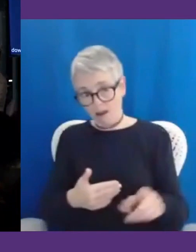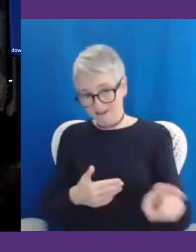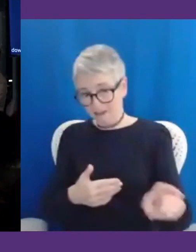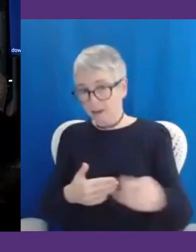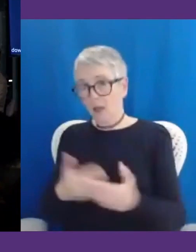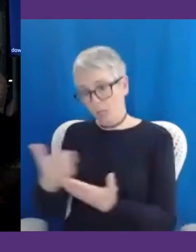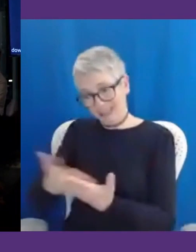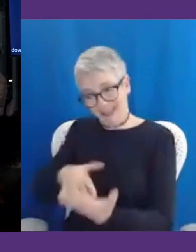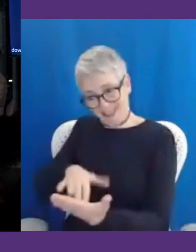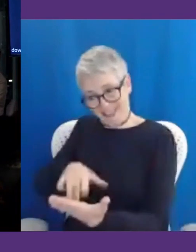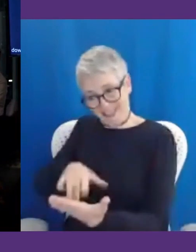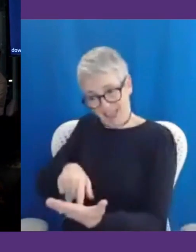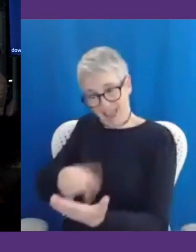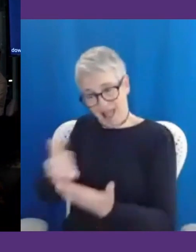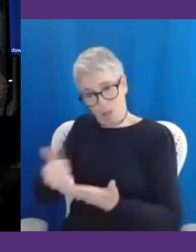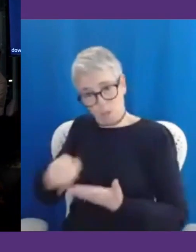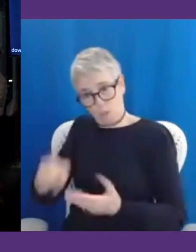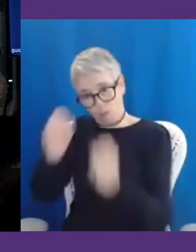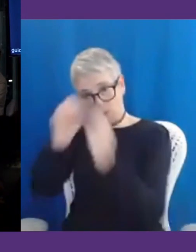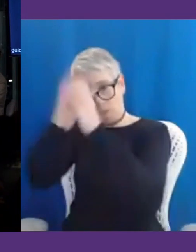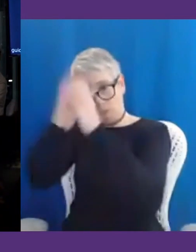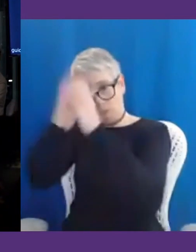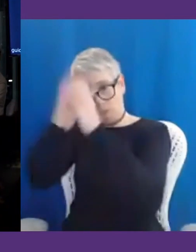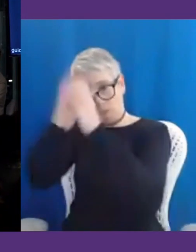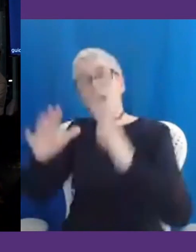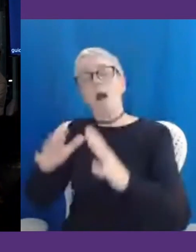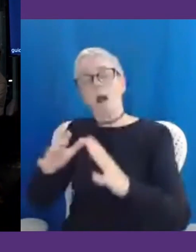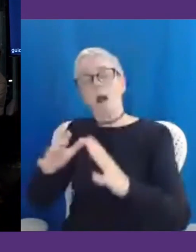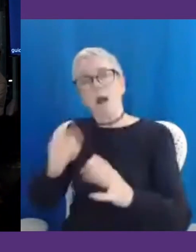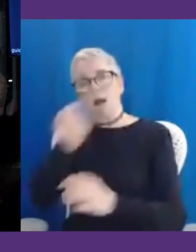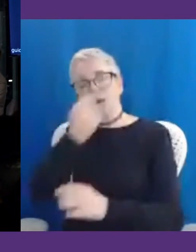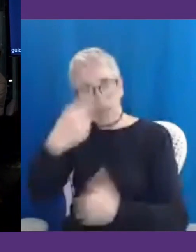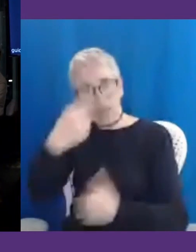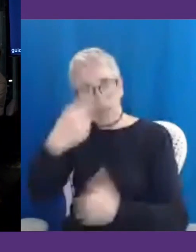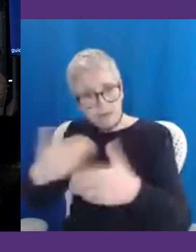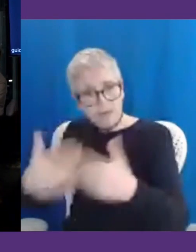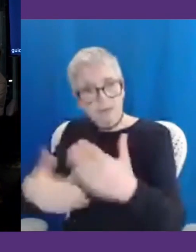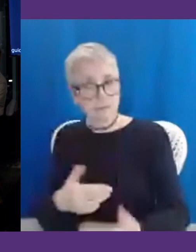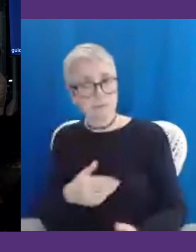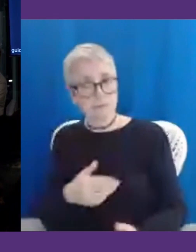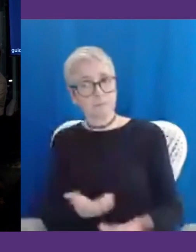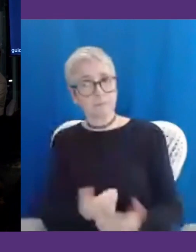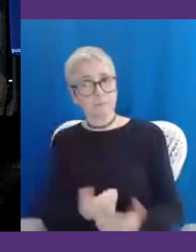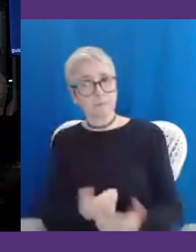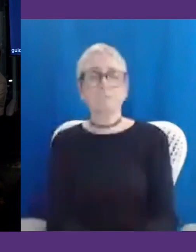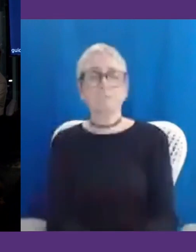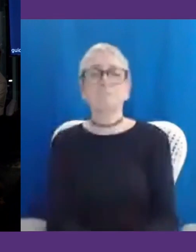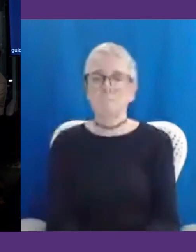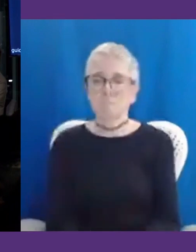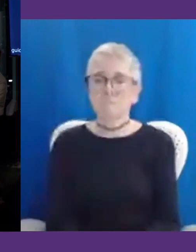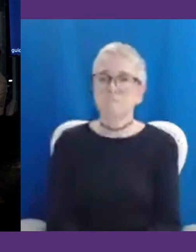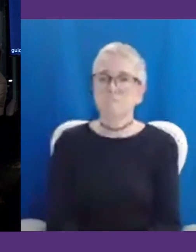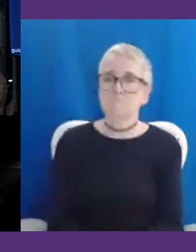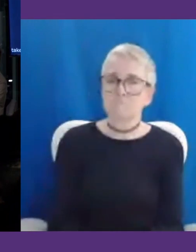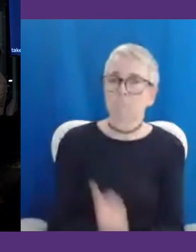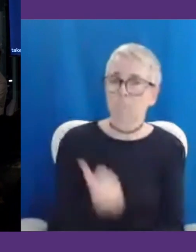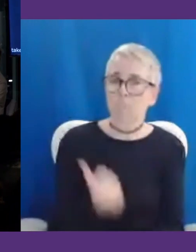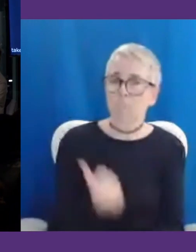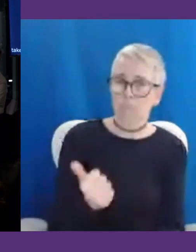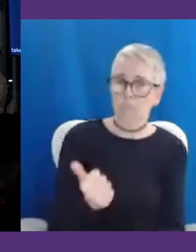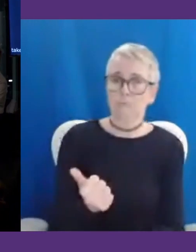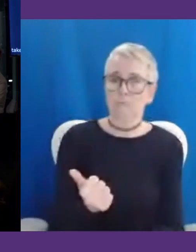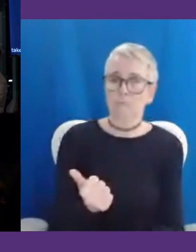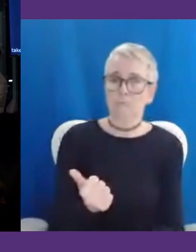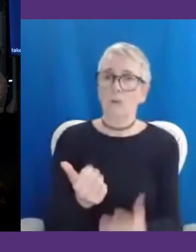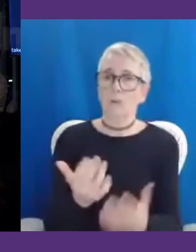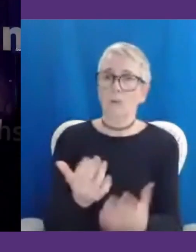of read and take into your work. Cool. Well, thanks for that, Sam. And I think part of the theme is going to be how